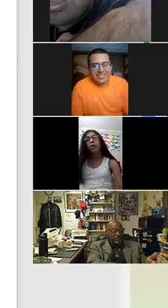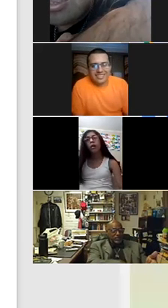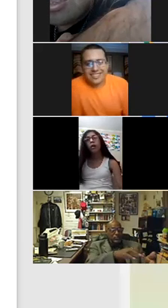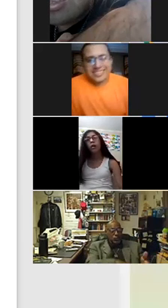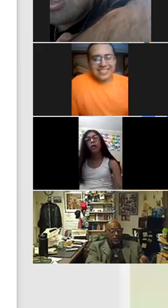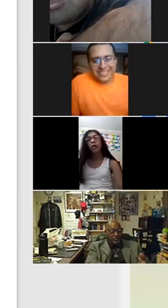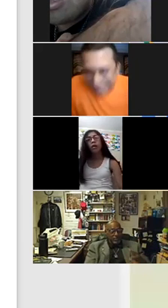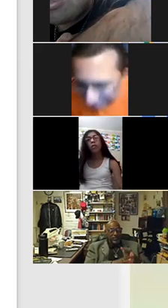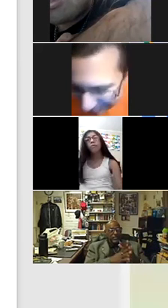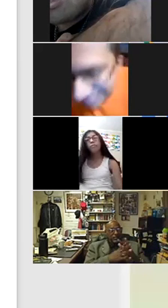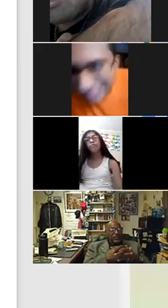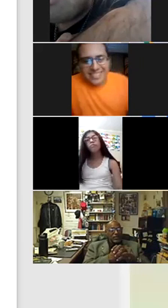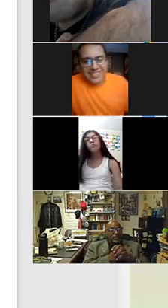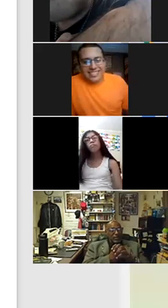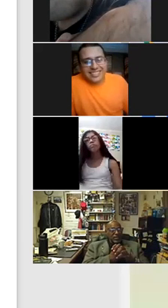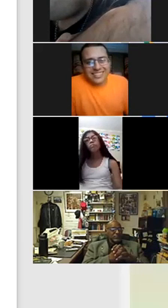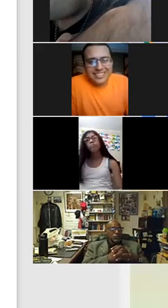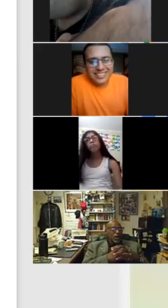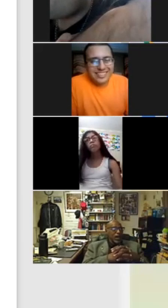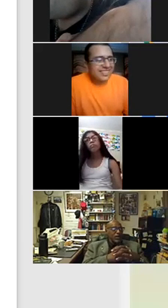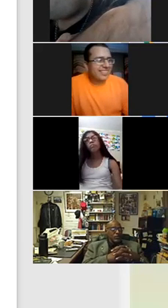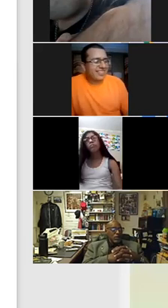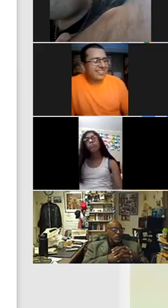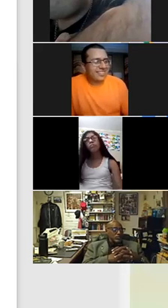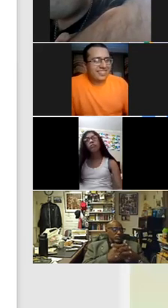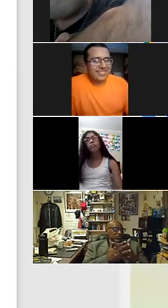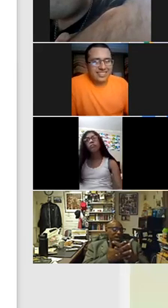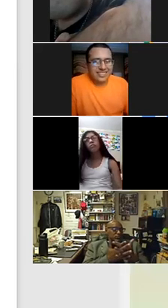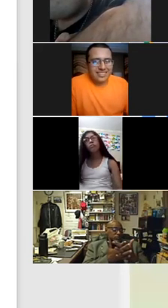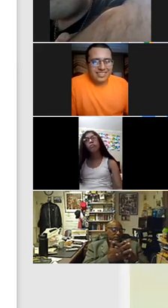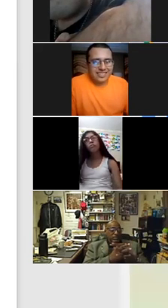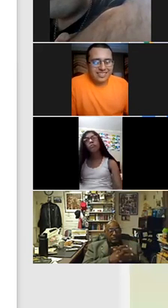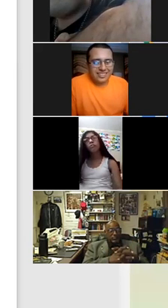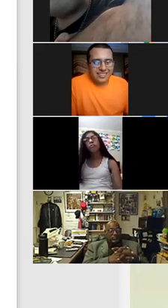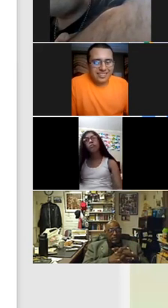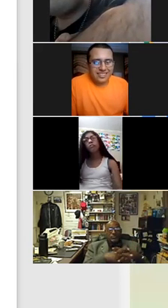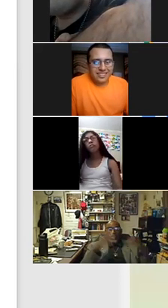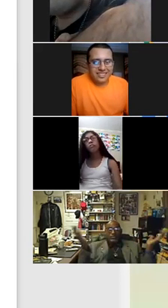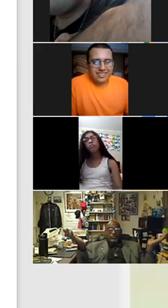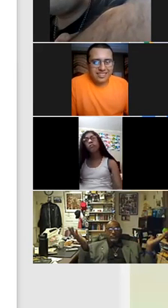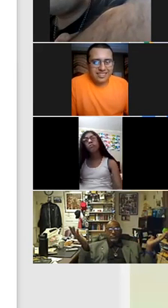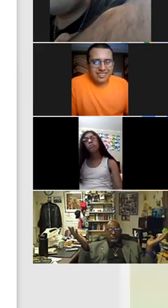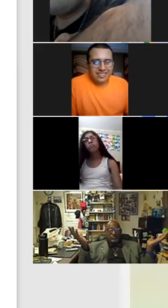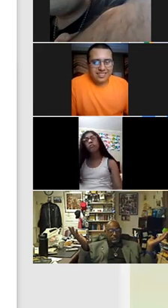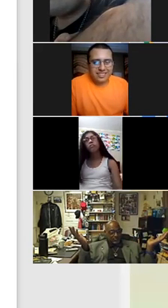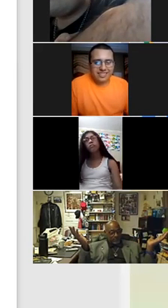it in dirt, you water it. Oh. And after a while, just naturally, it bears